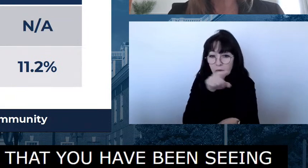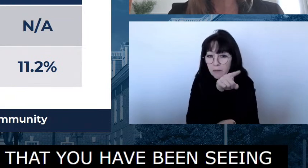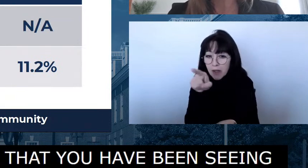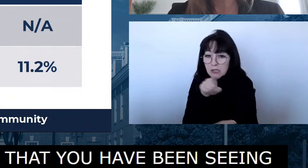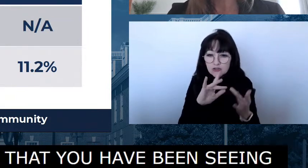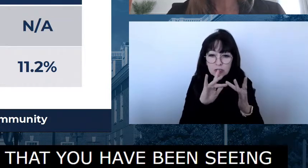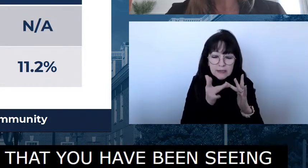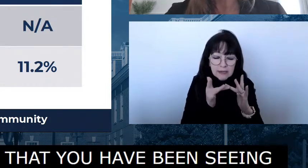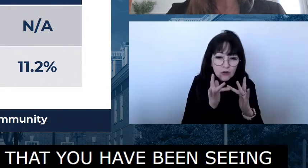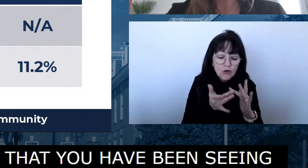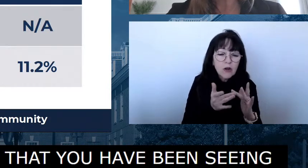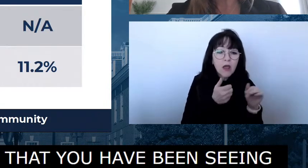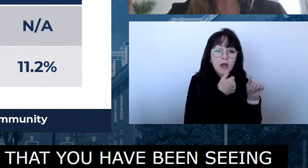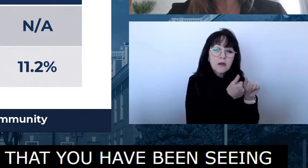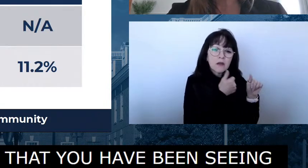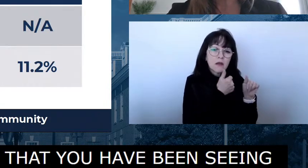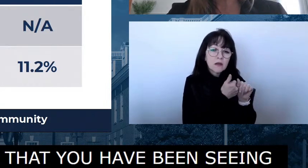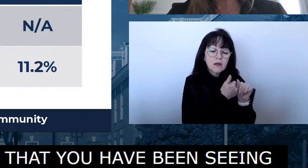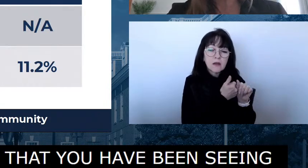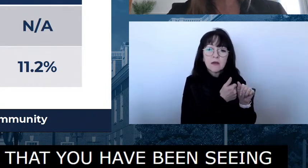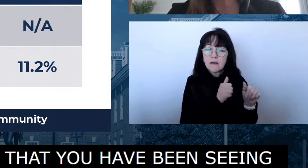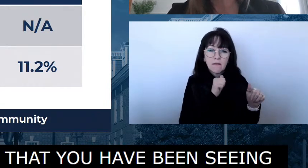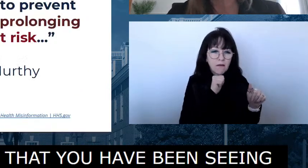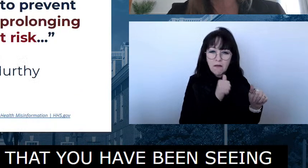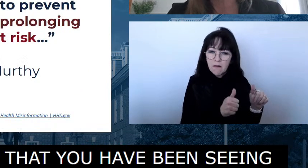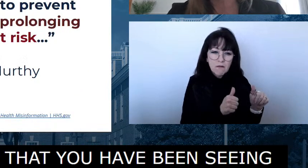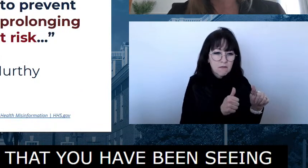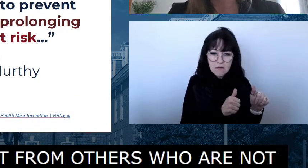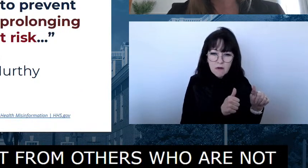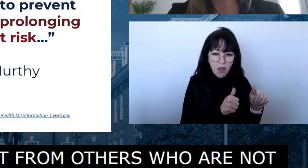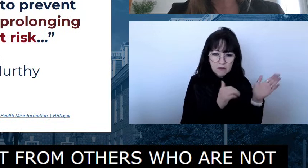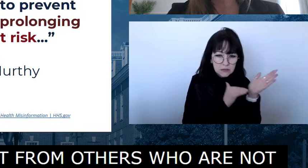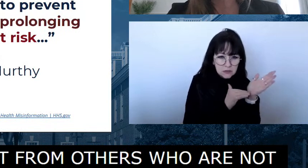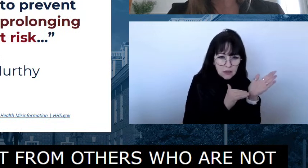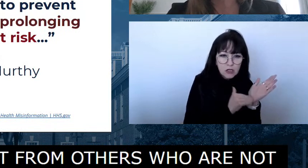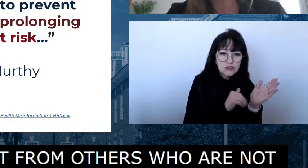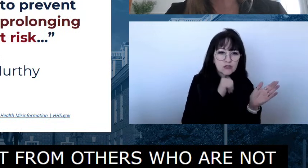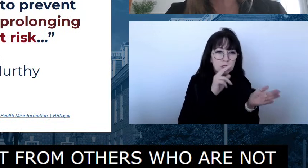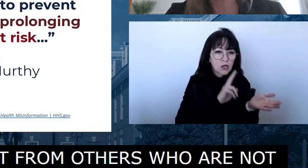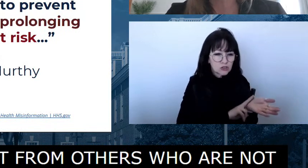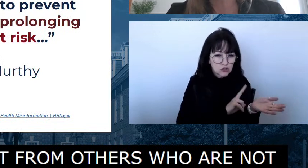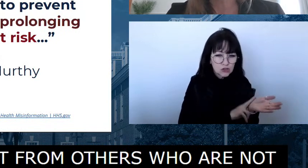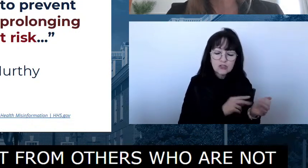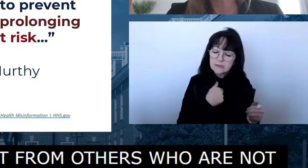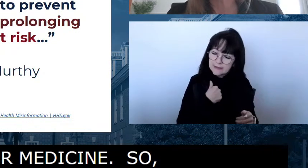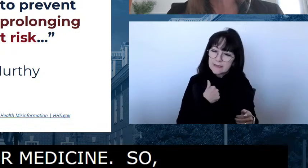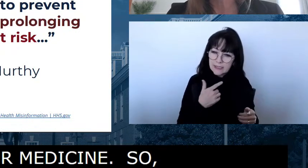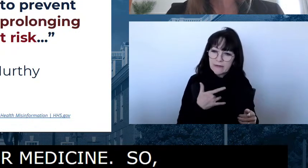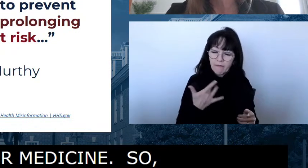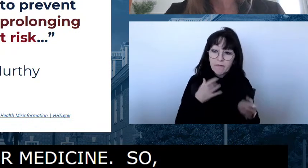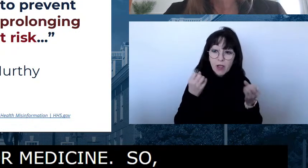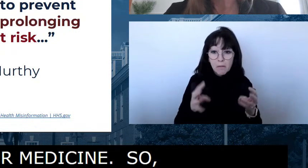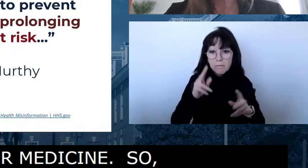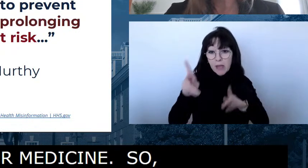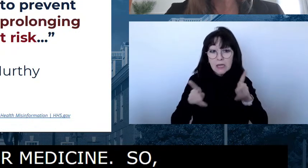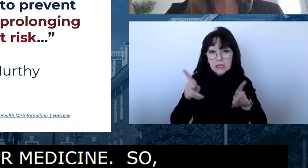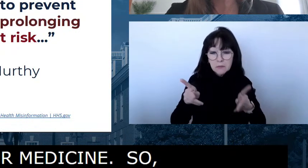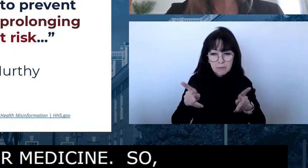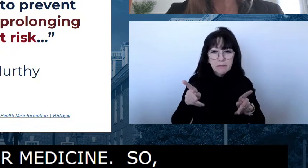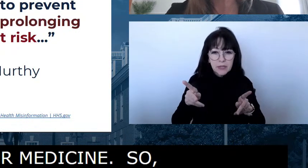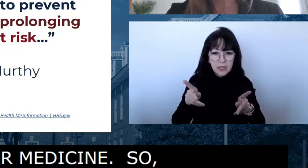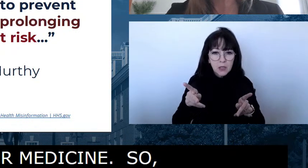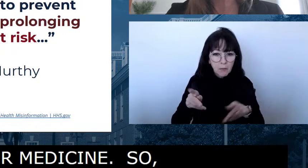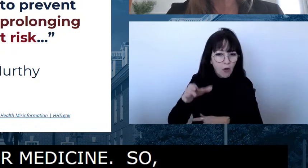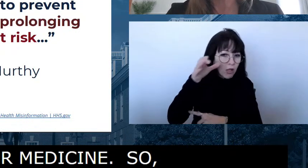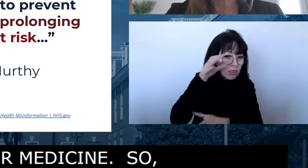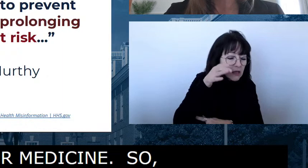medicine. So misinformation and disinformation campaigns continue to